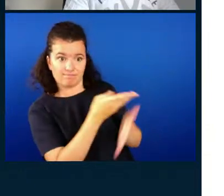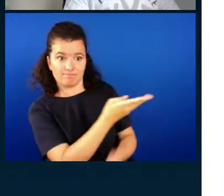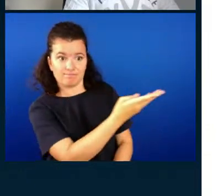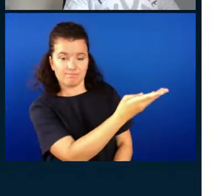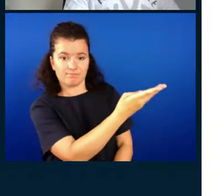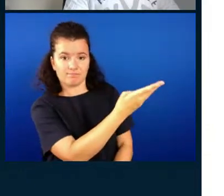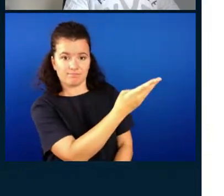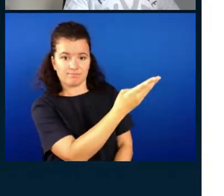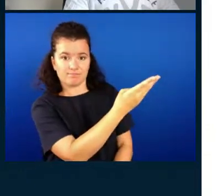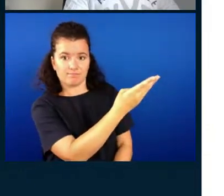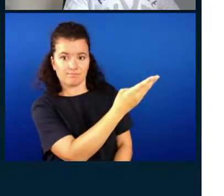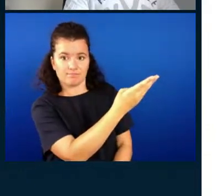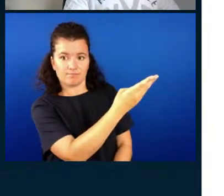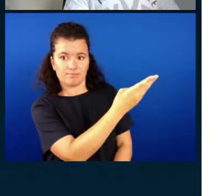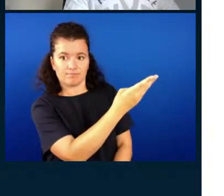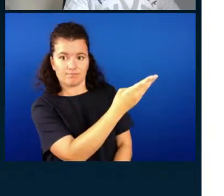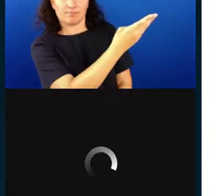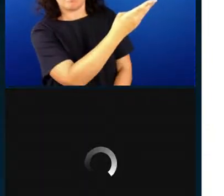and share it.